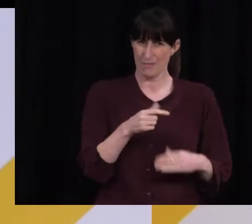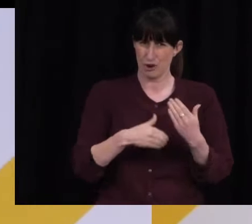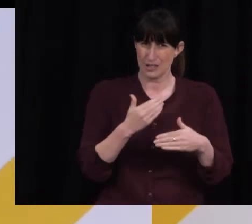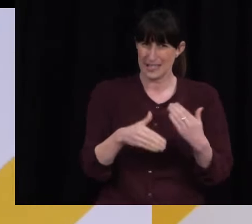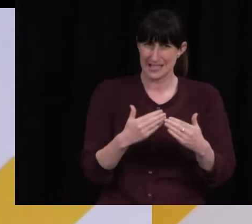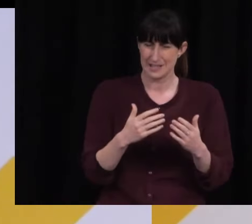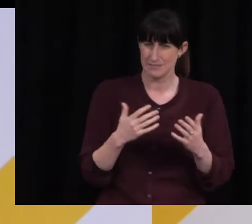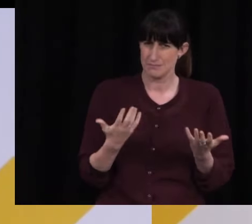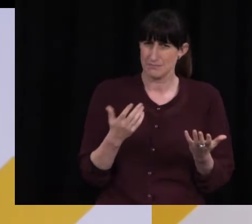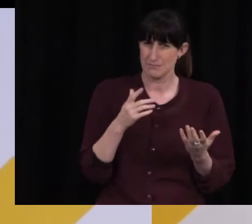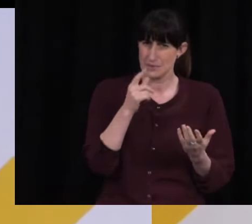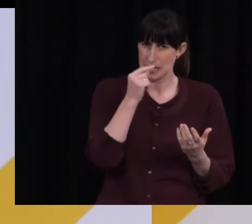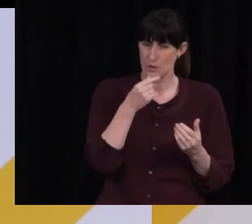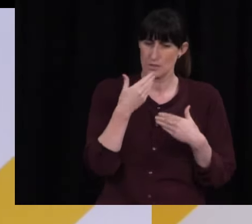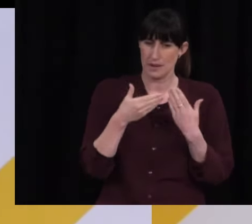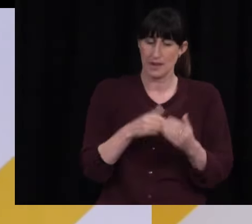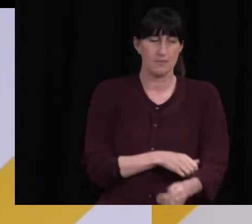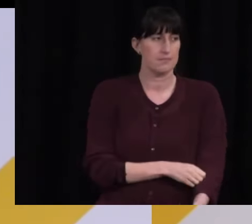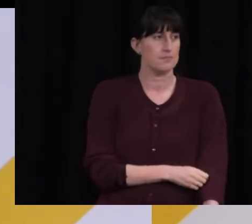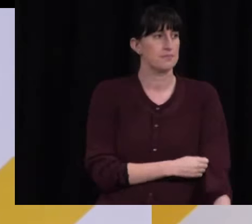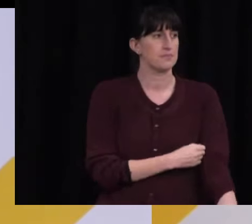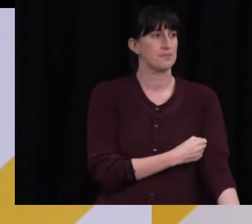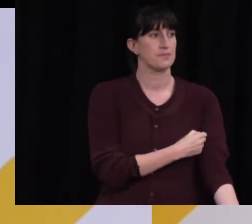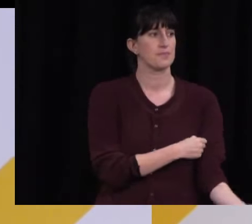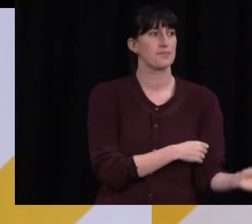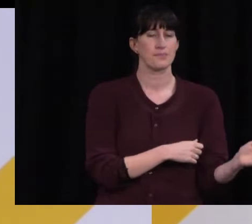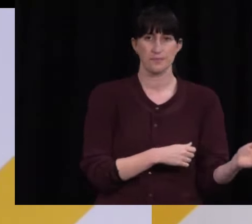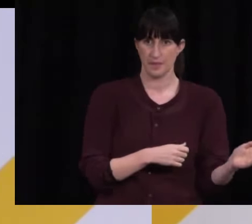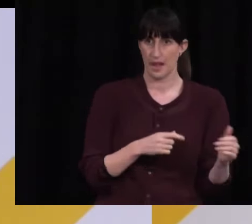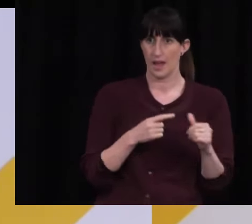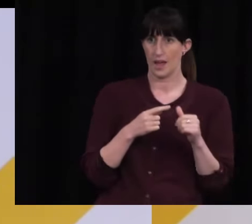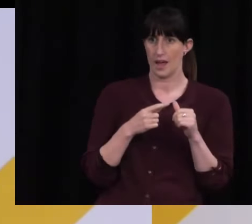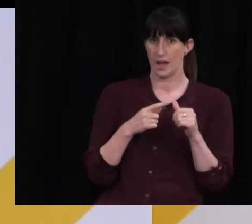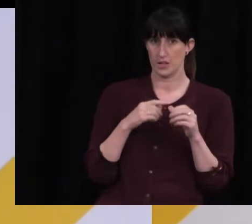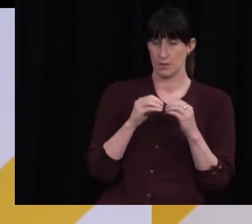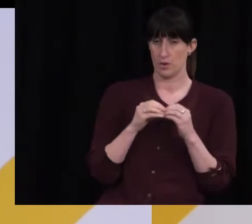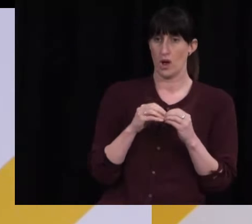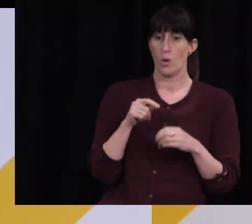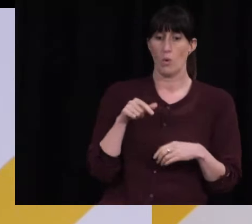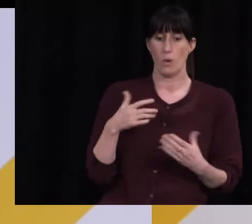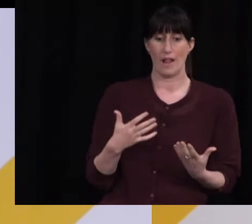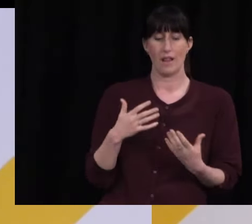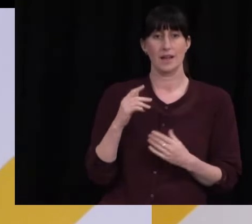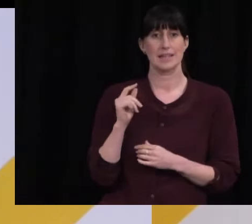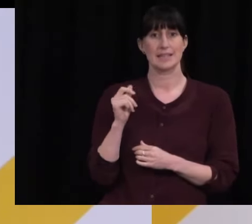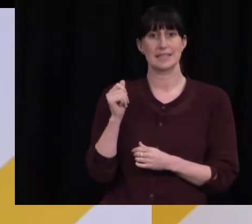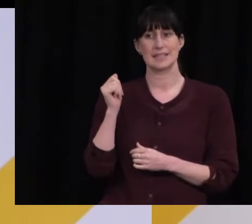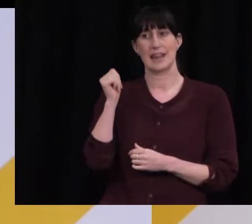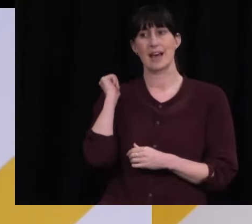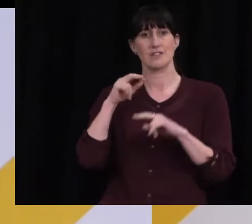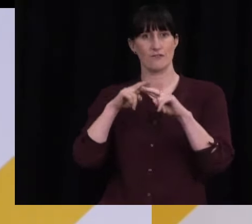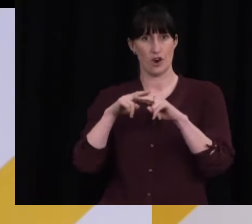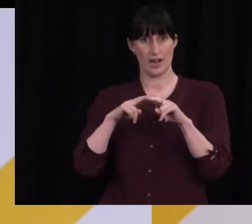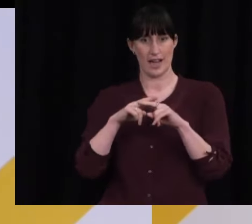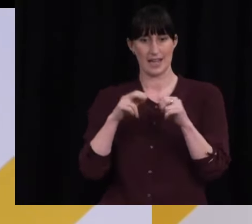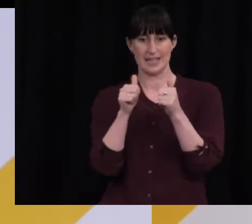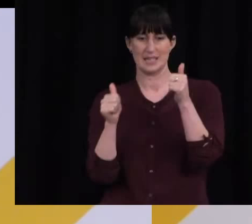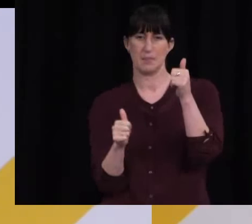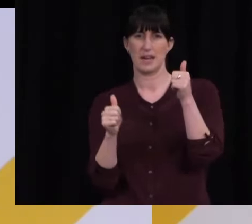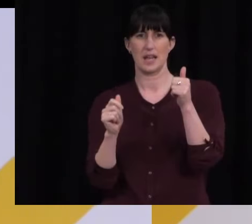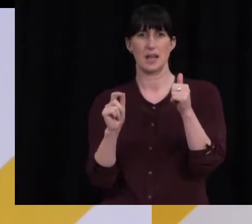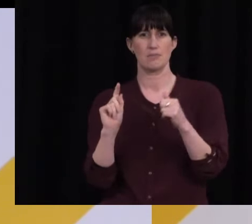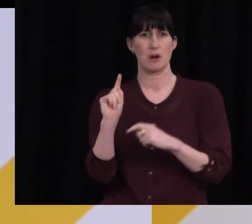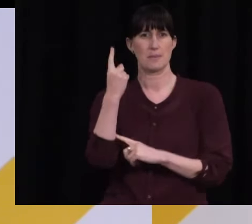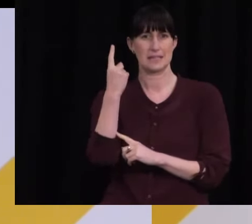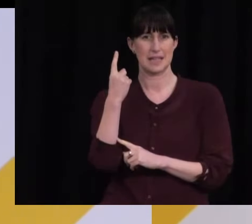on Friday the Deputy Prime Minister said that Cabinet would today be having a discussion around possibly